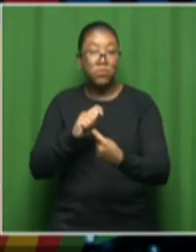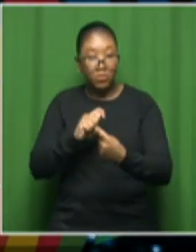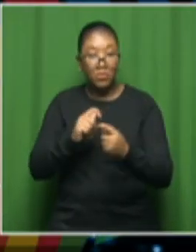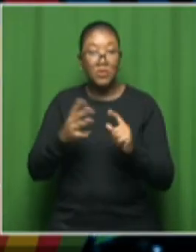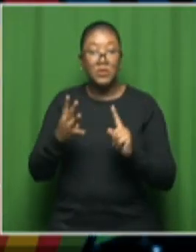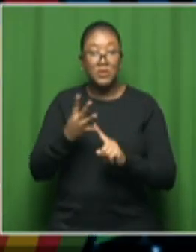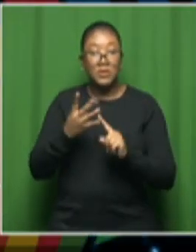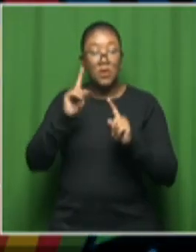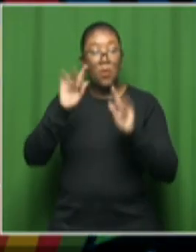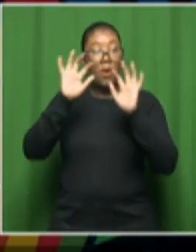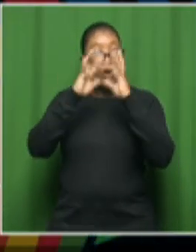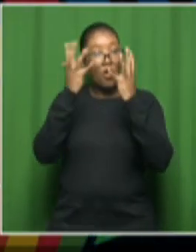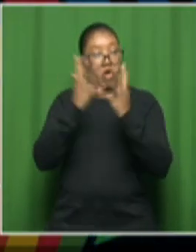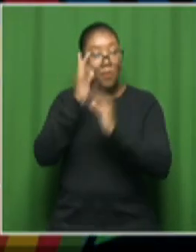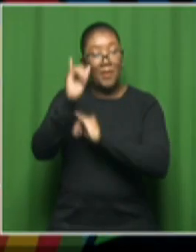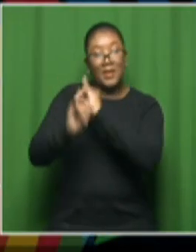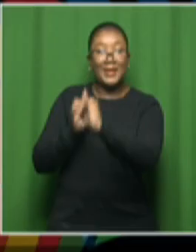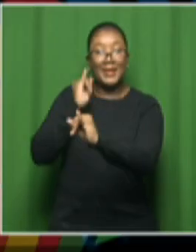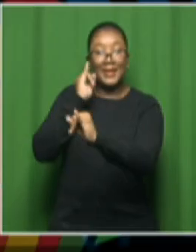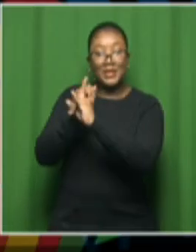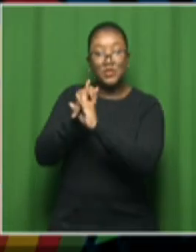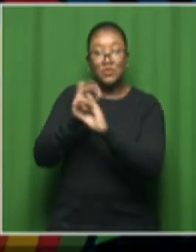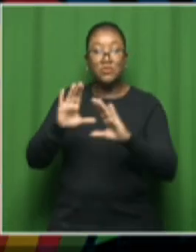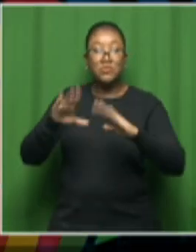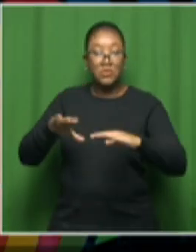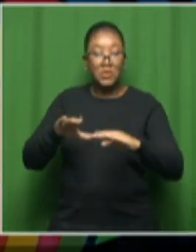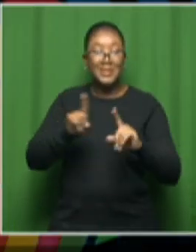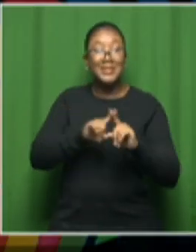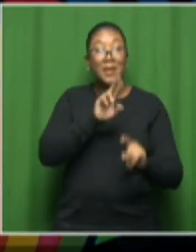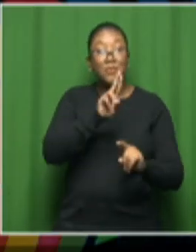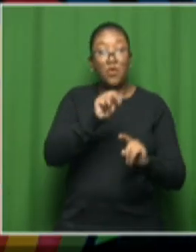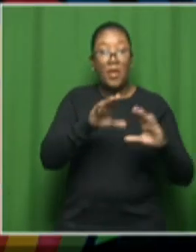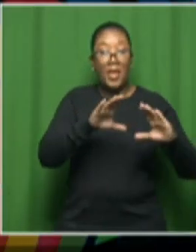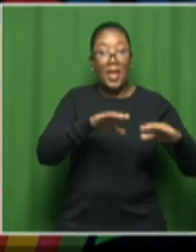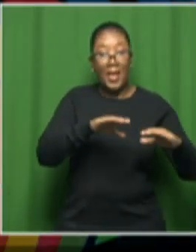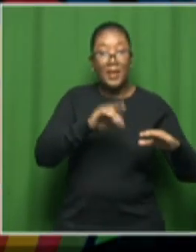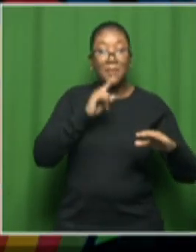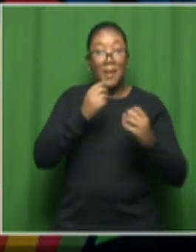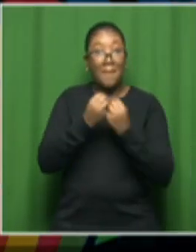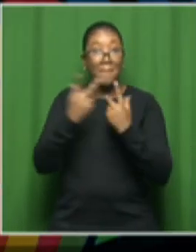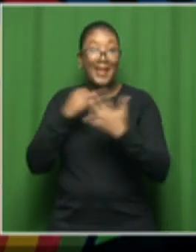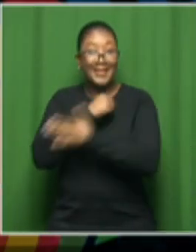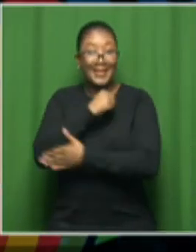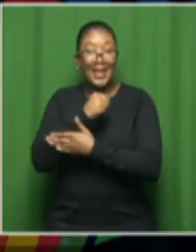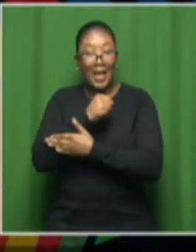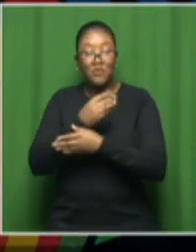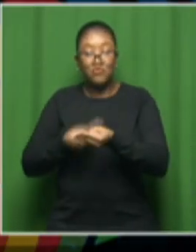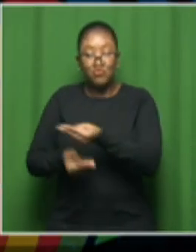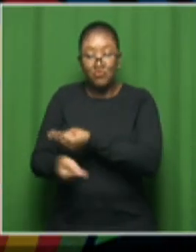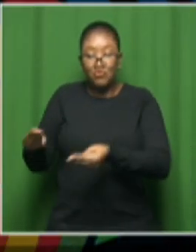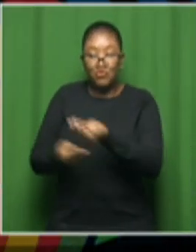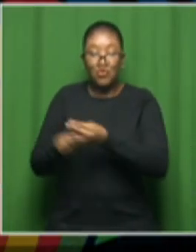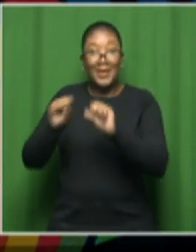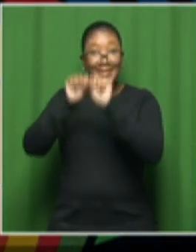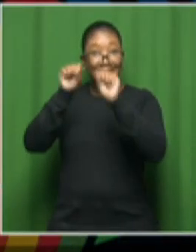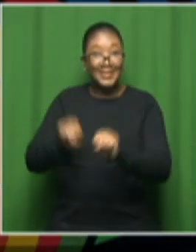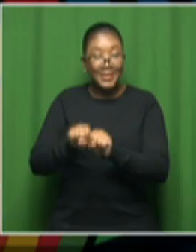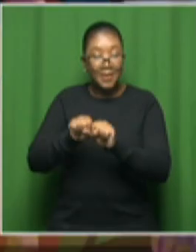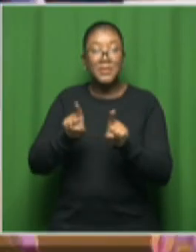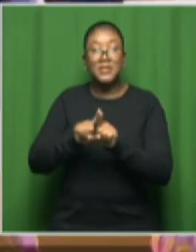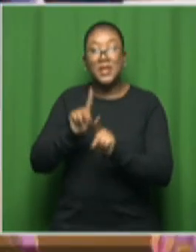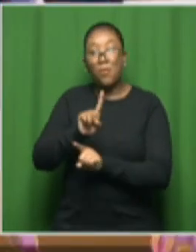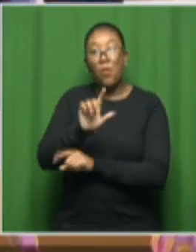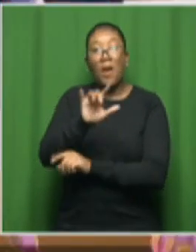global governance institutions, including at the UN, the multilateral trading system, and artificial intelligence, among